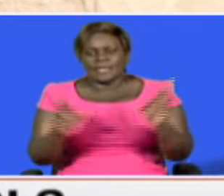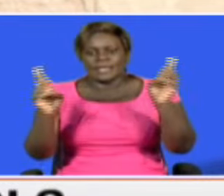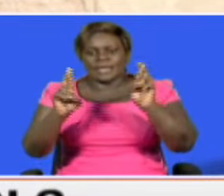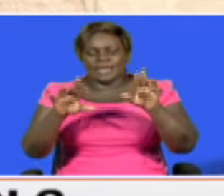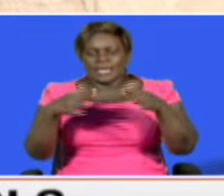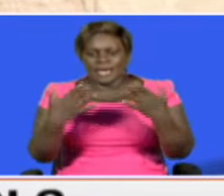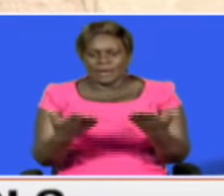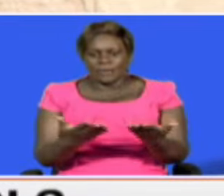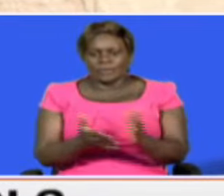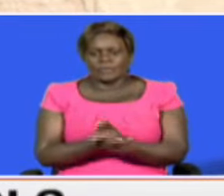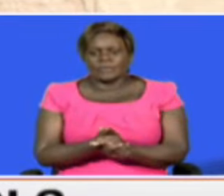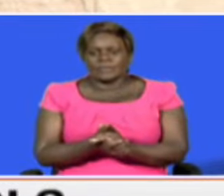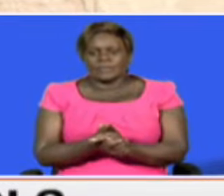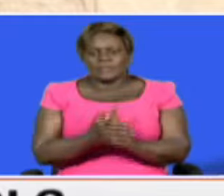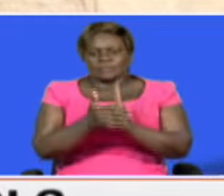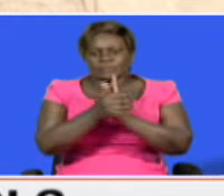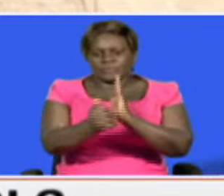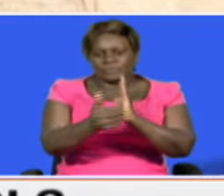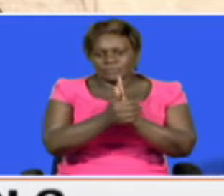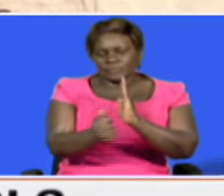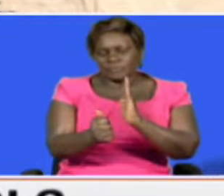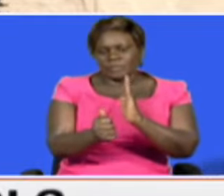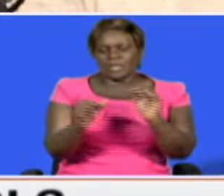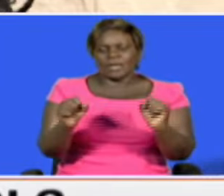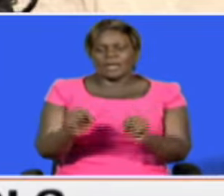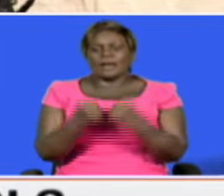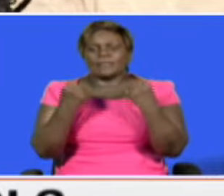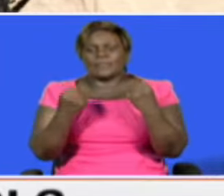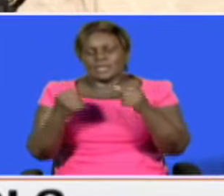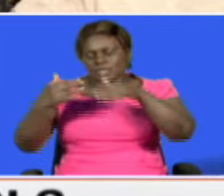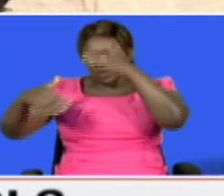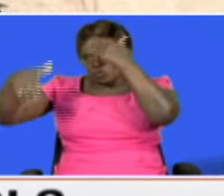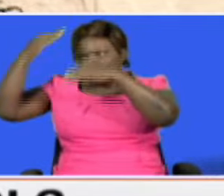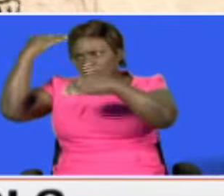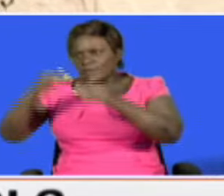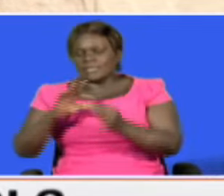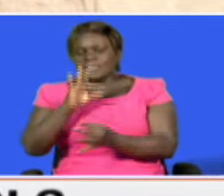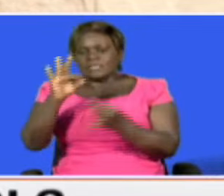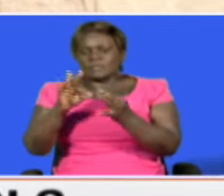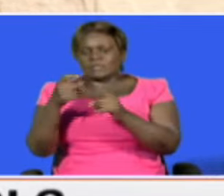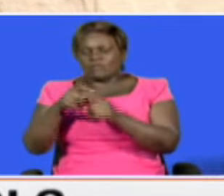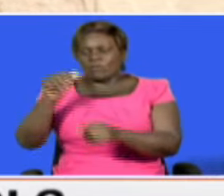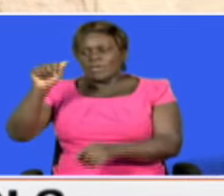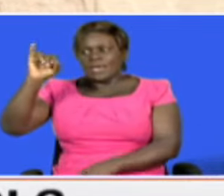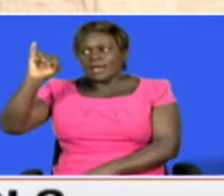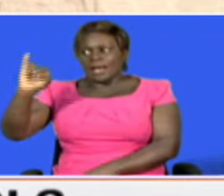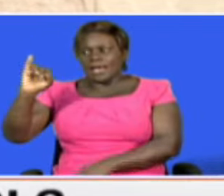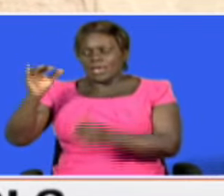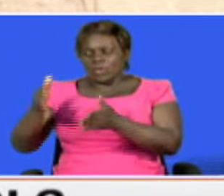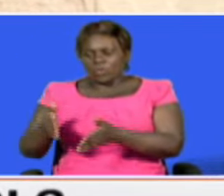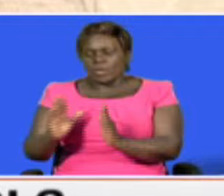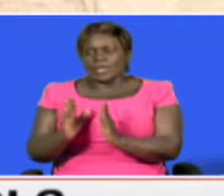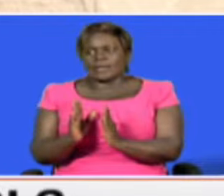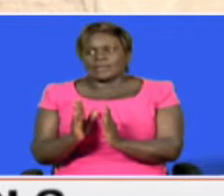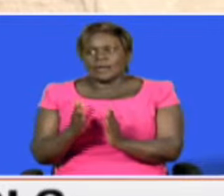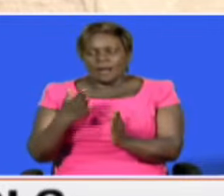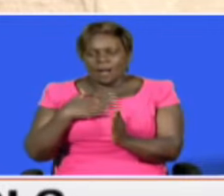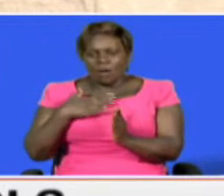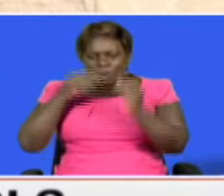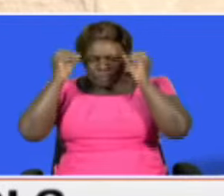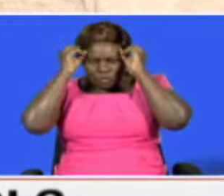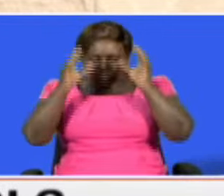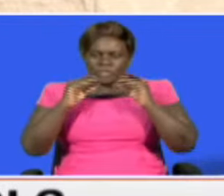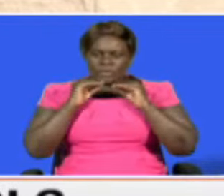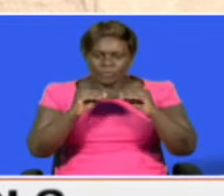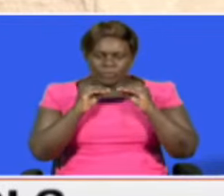in terms of skilling that is being done in these universities, specifically from an AI perspective? Are students being